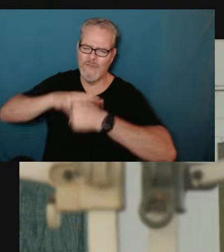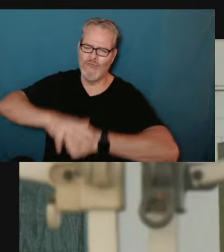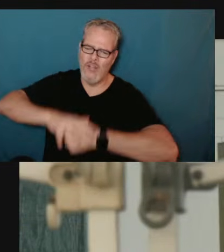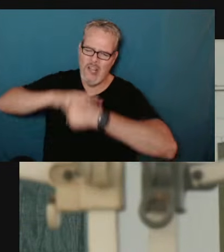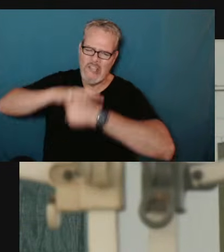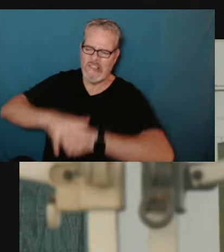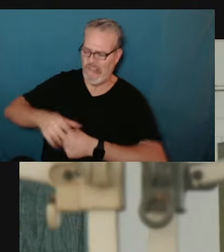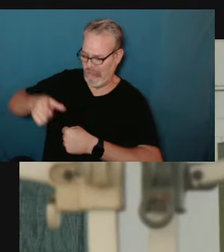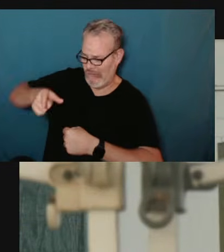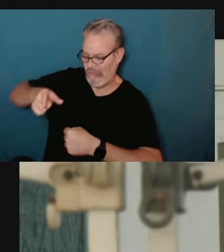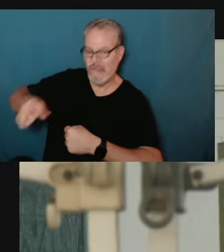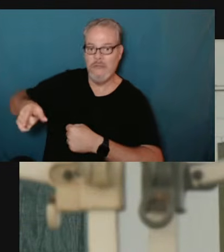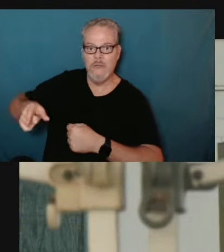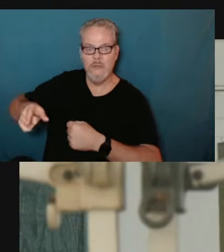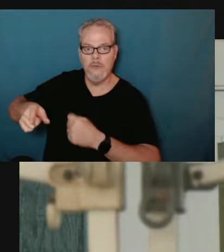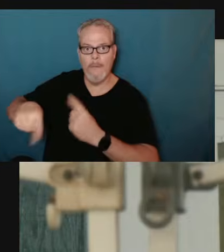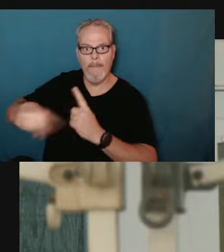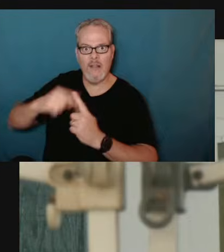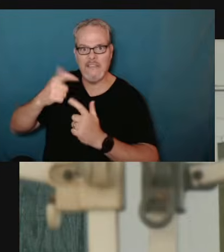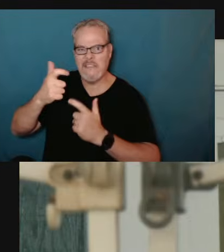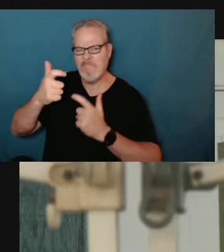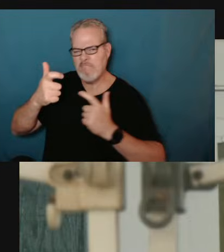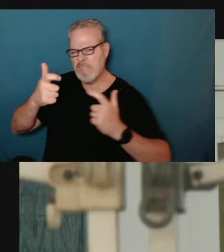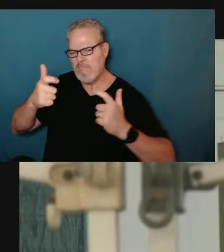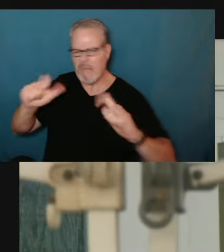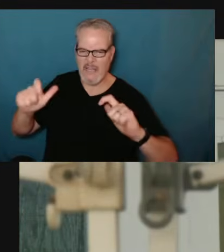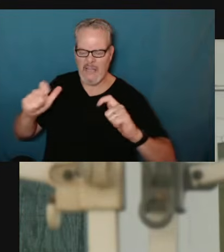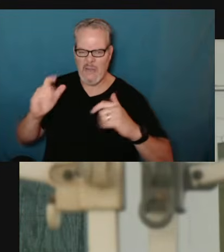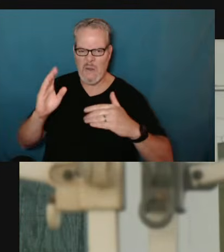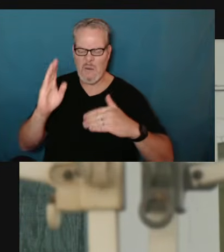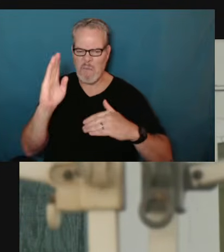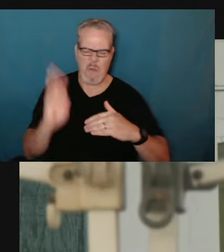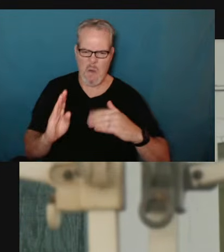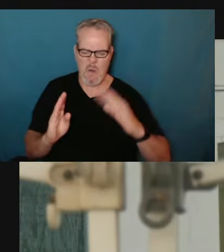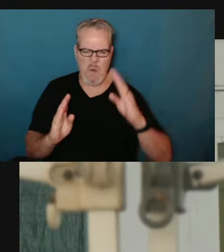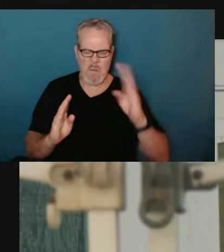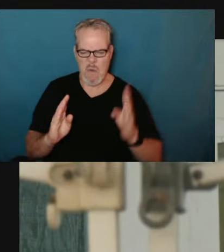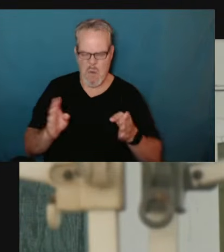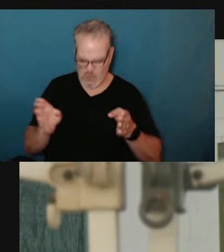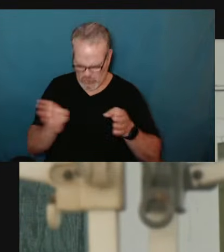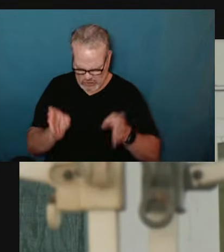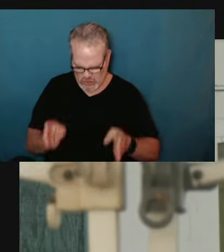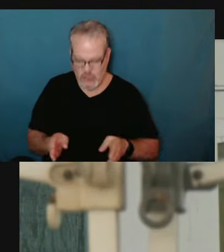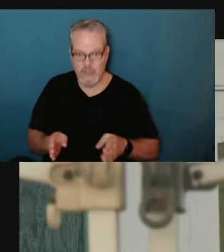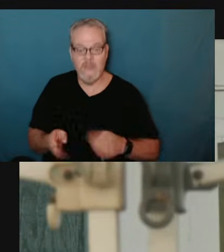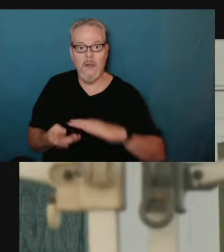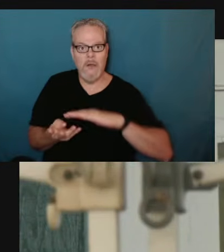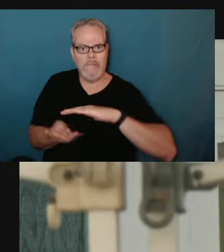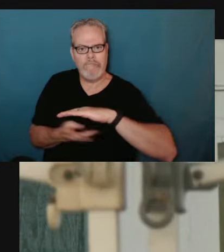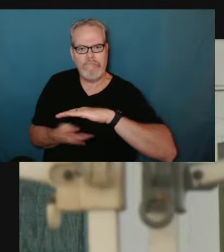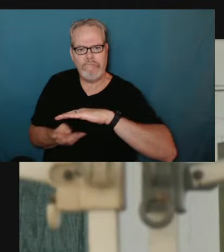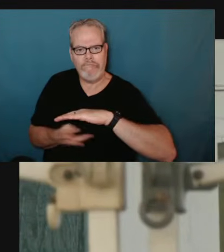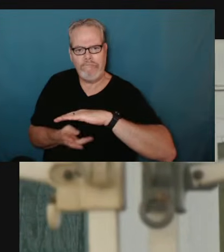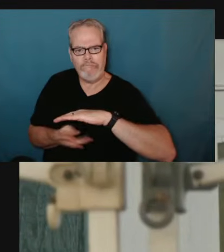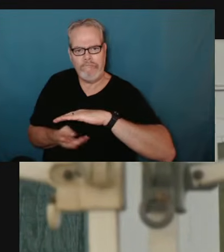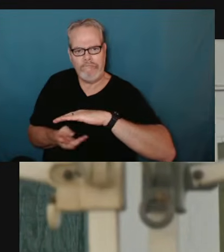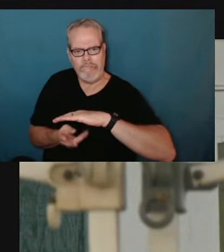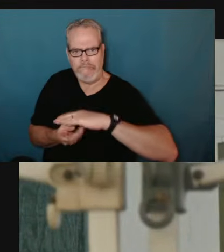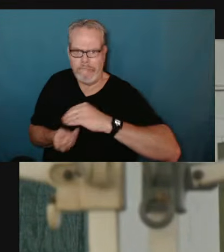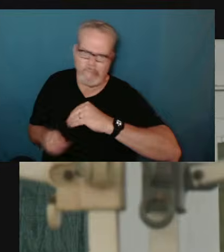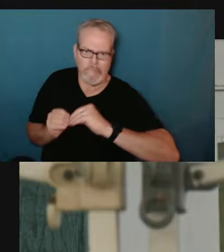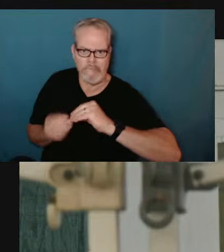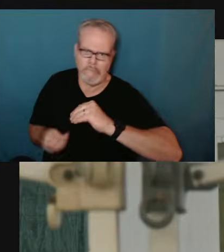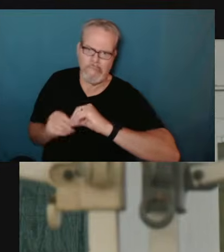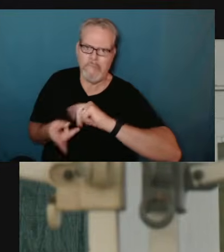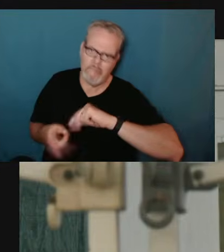have the massive intrusions along the East Rip Zone in 2018, more magma coming into the system, and then you get into this feedback